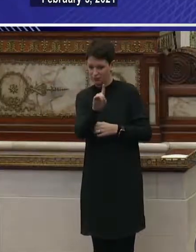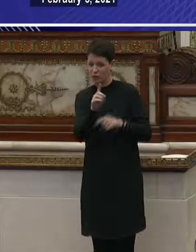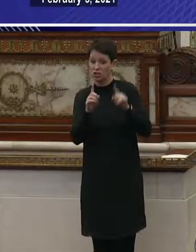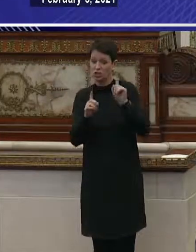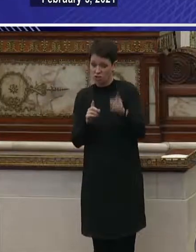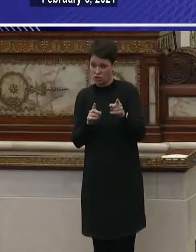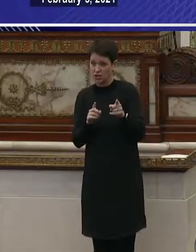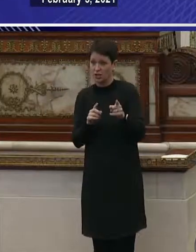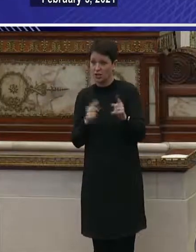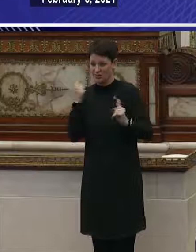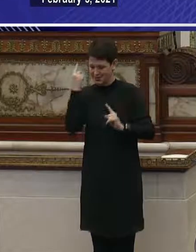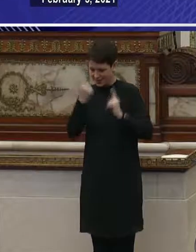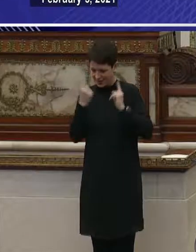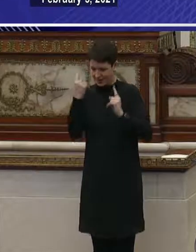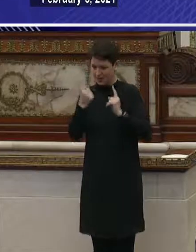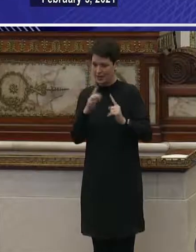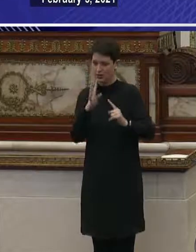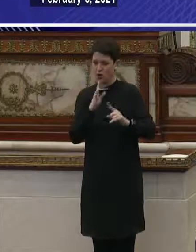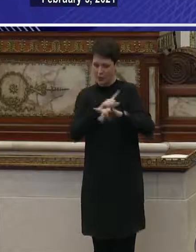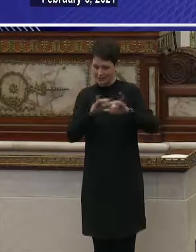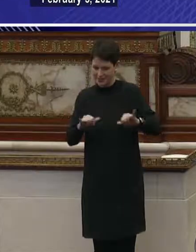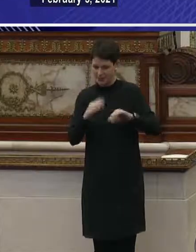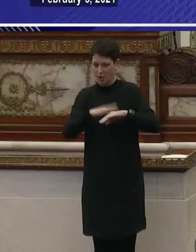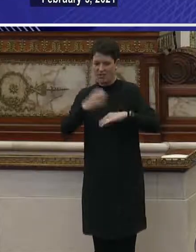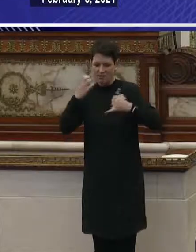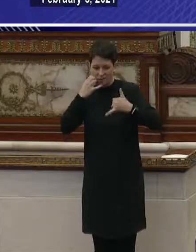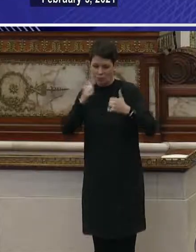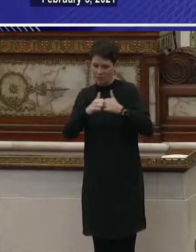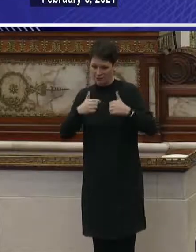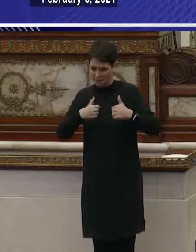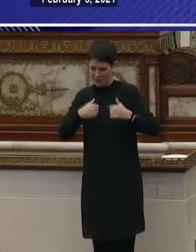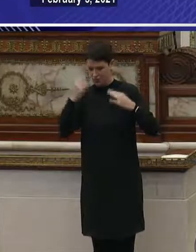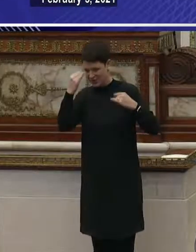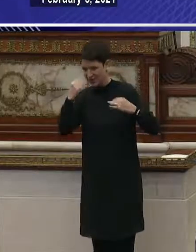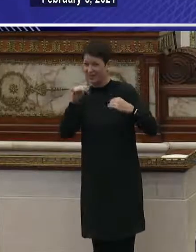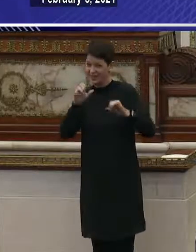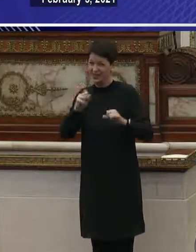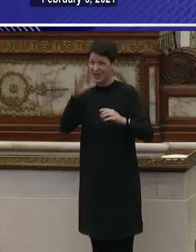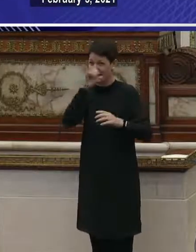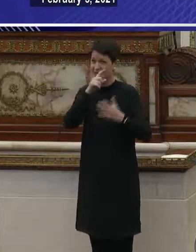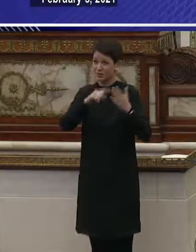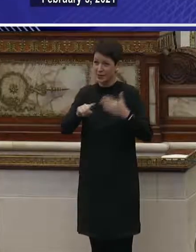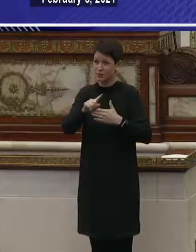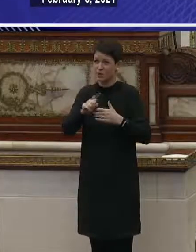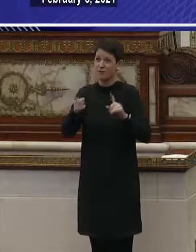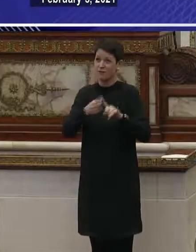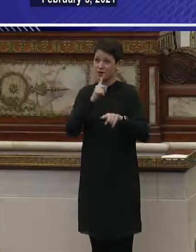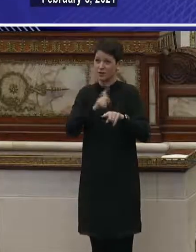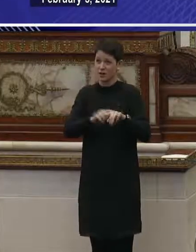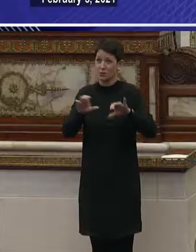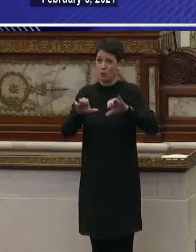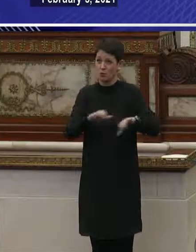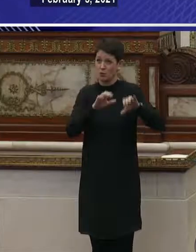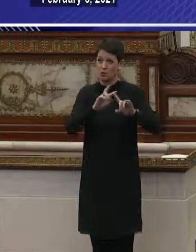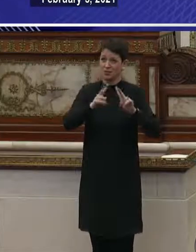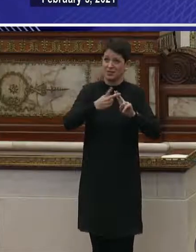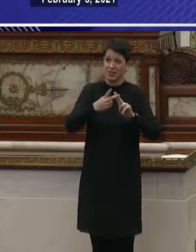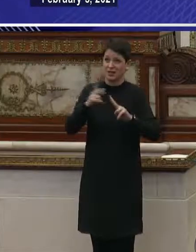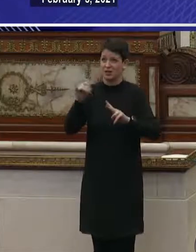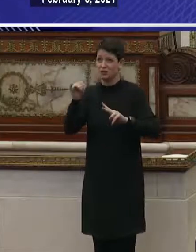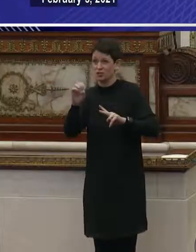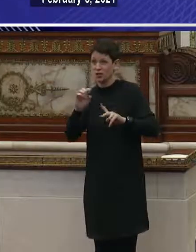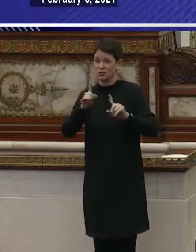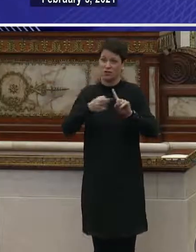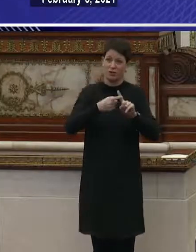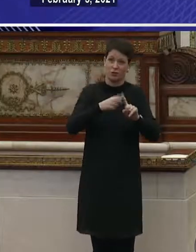was sort of thinking through it on the phone in her conversation. She said, "Oh yeah, I guess next week that's the first time we're going to be doing the second dose and the first dose